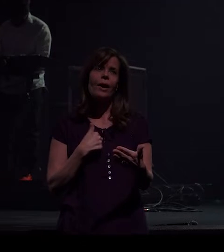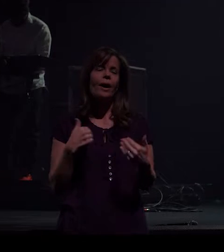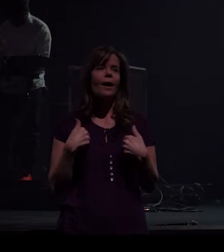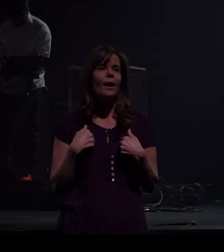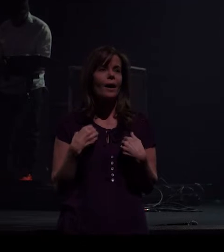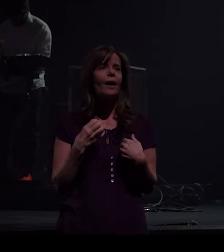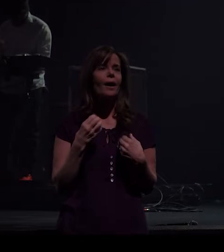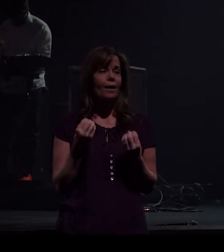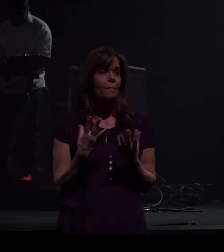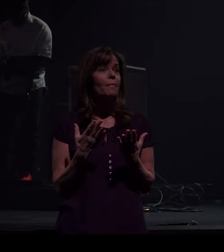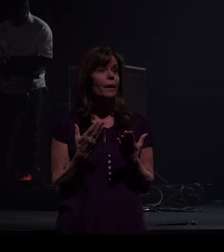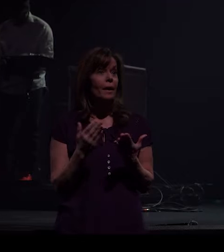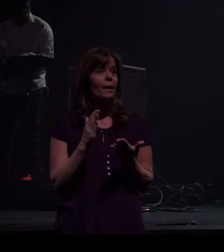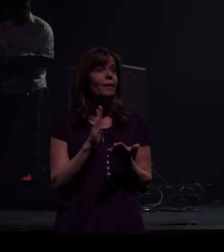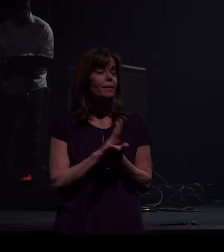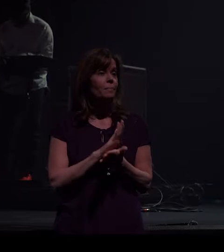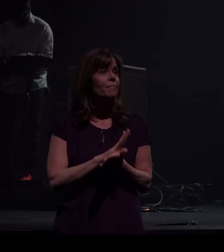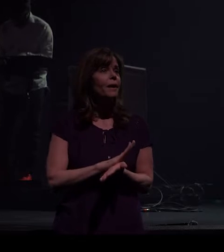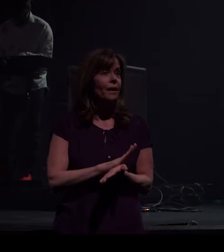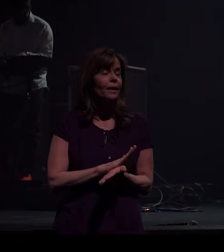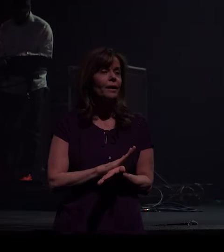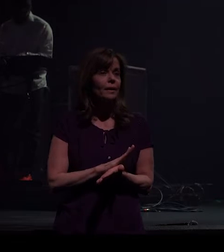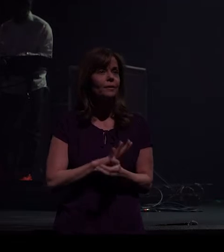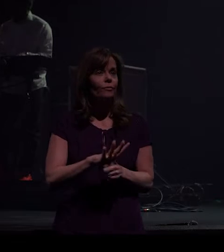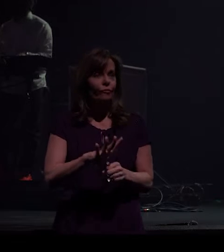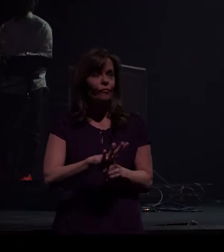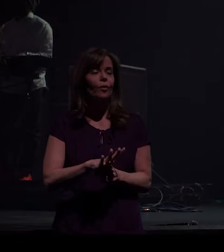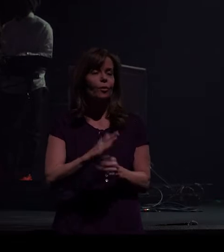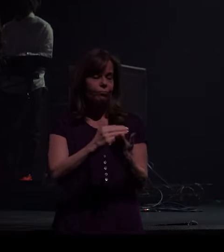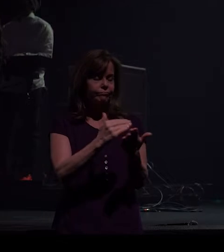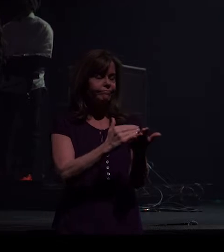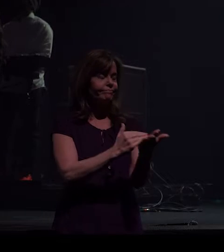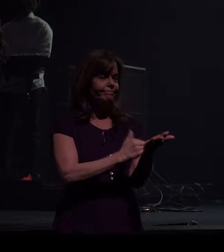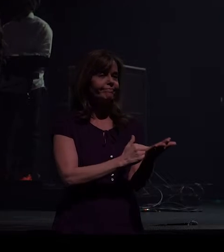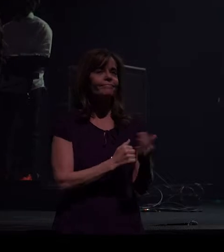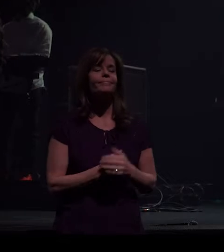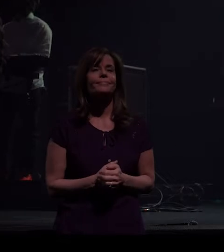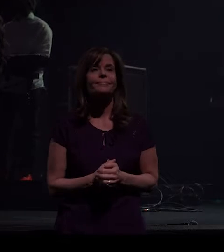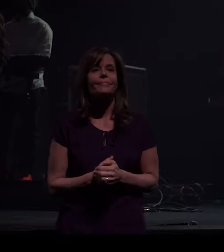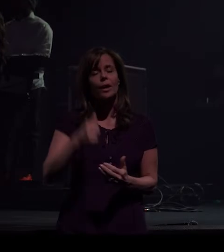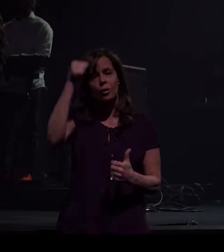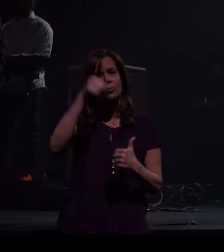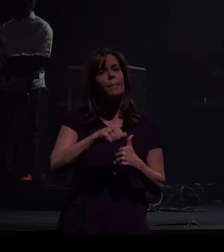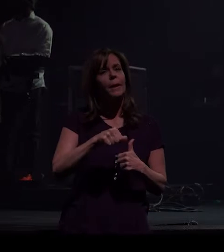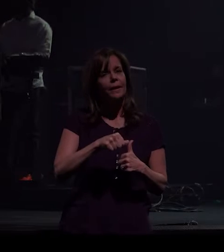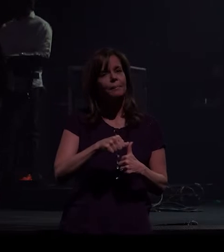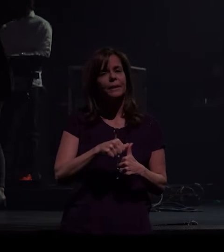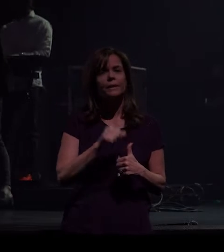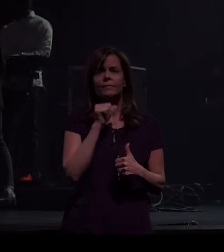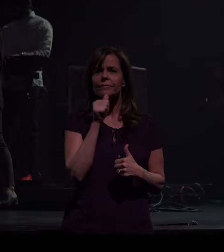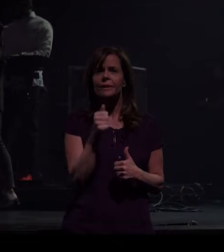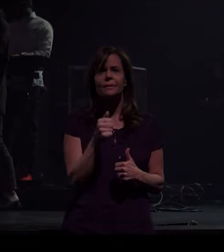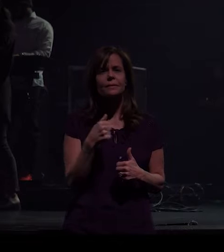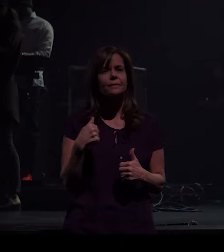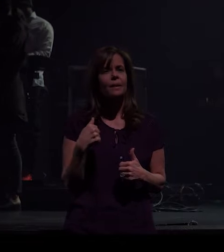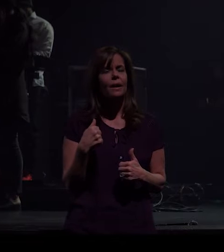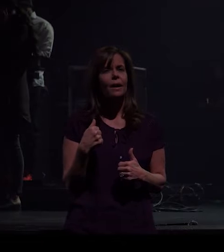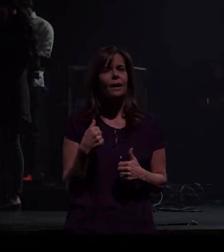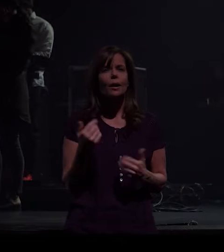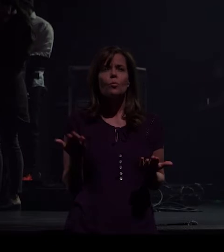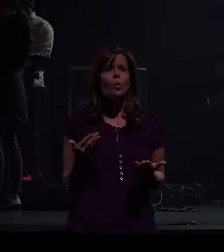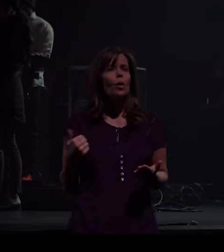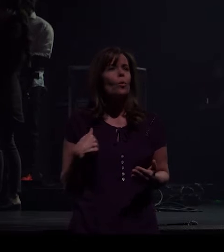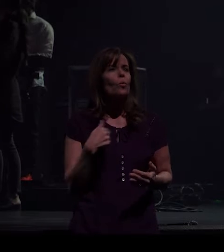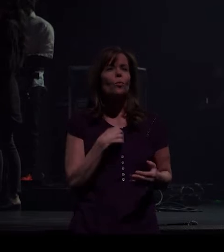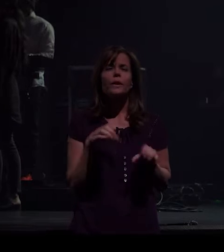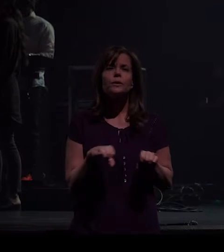pages that were filled up. And it reminded me that it's not because of what we've done, but because